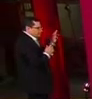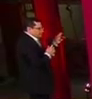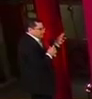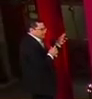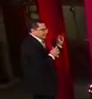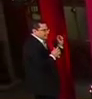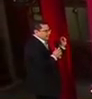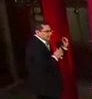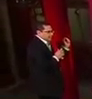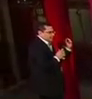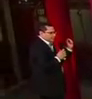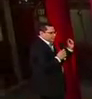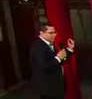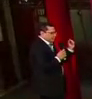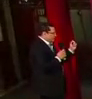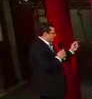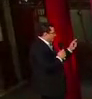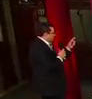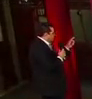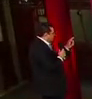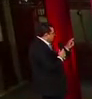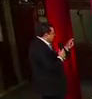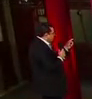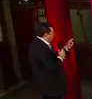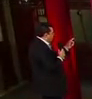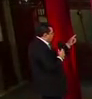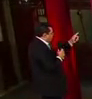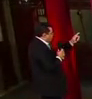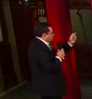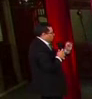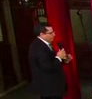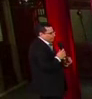Following slide, we can take a look at the